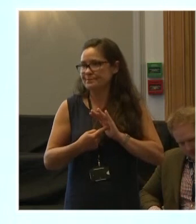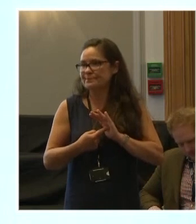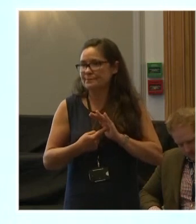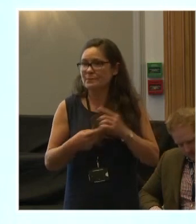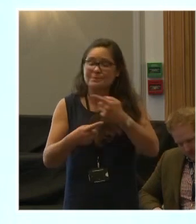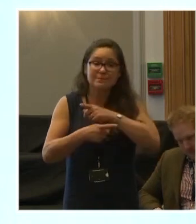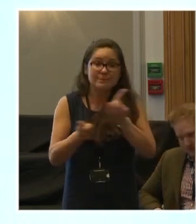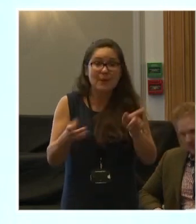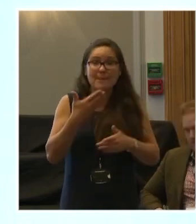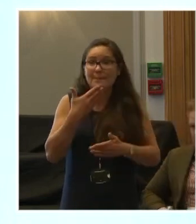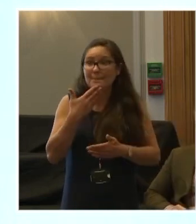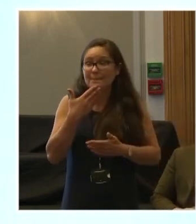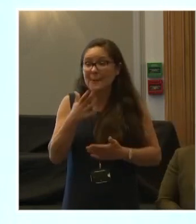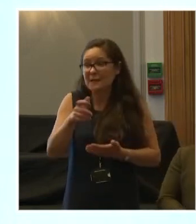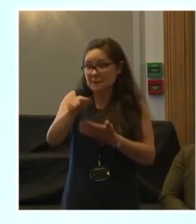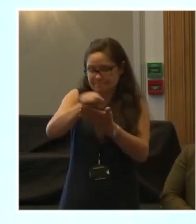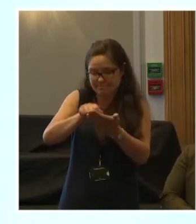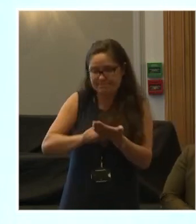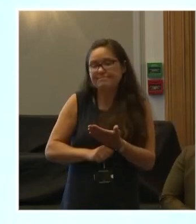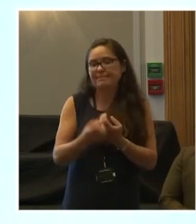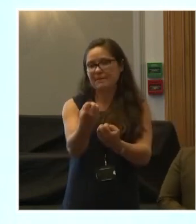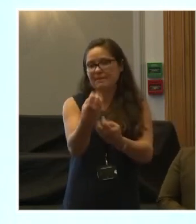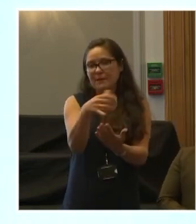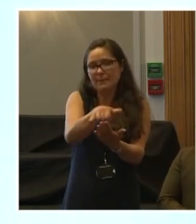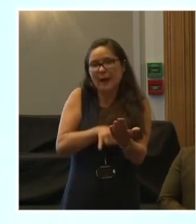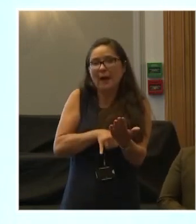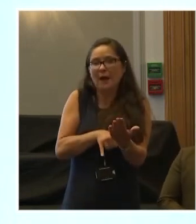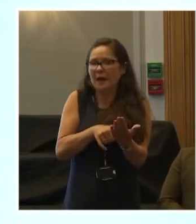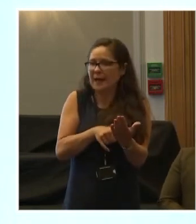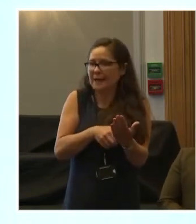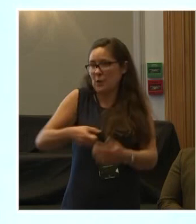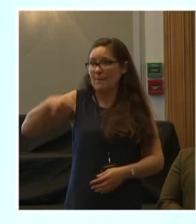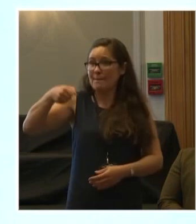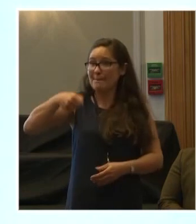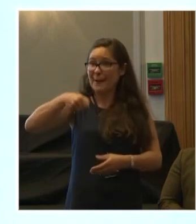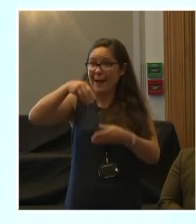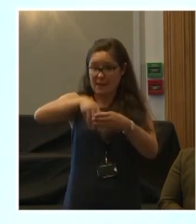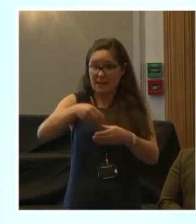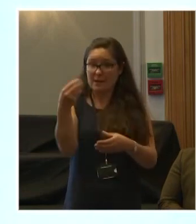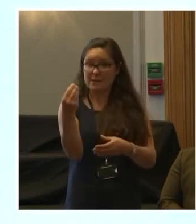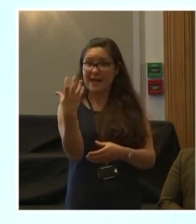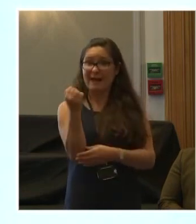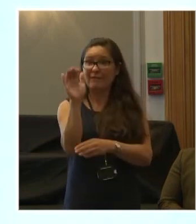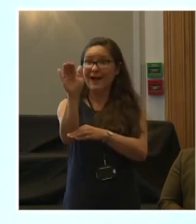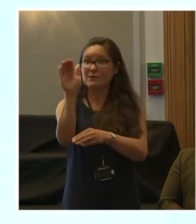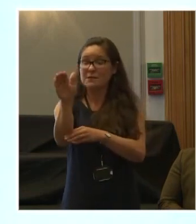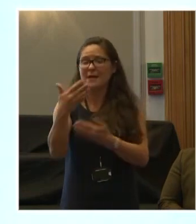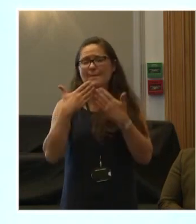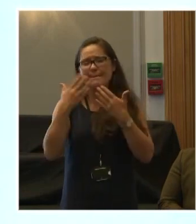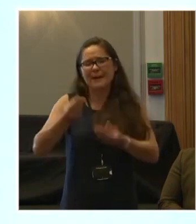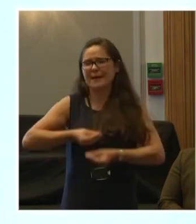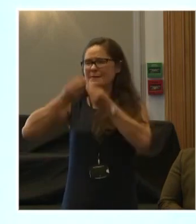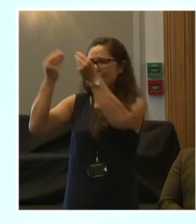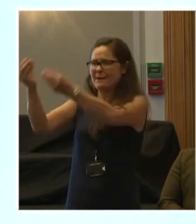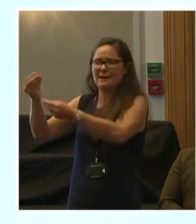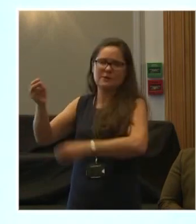you are able to fill in one of our feedback forms, which I believe are in the delegate bags, and the team outside will have one, and pass it back to a member of staff,